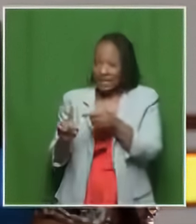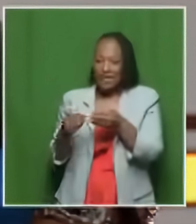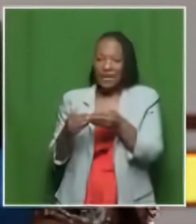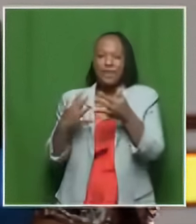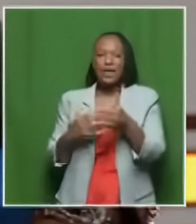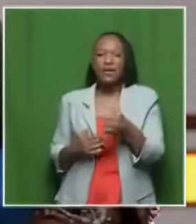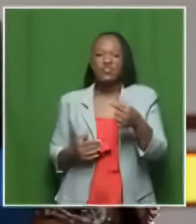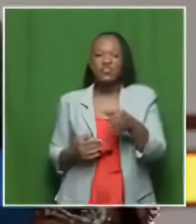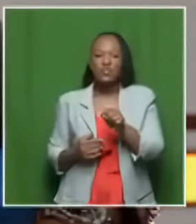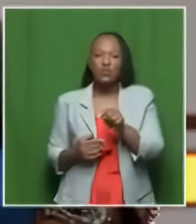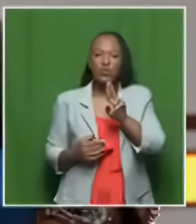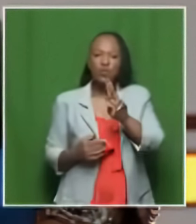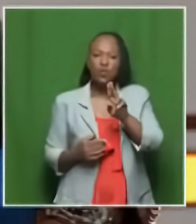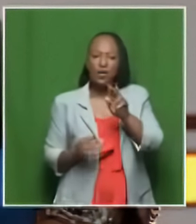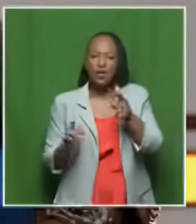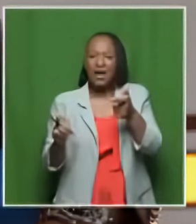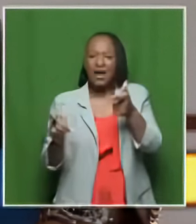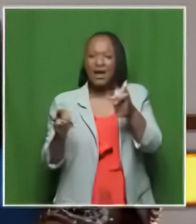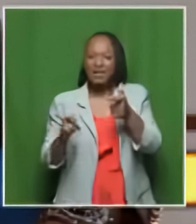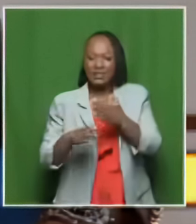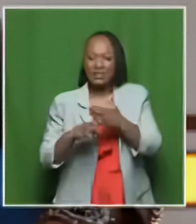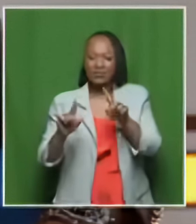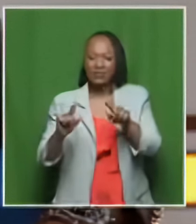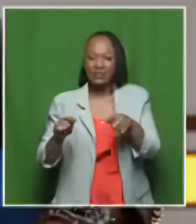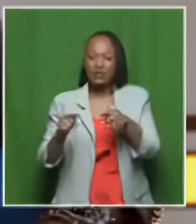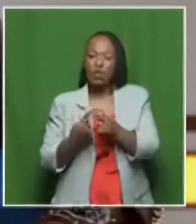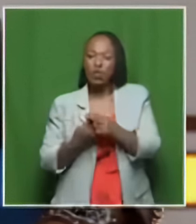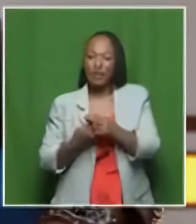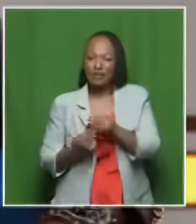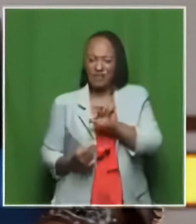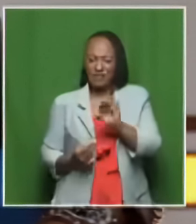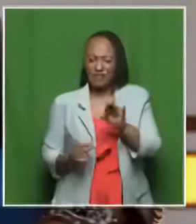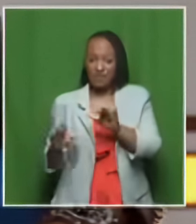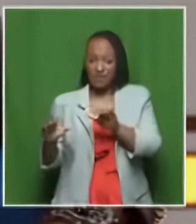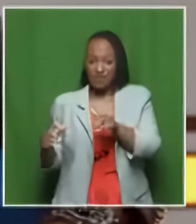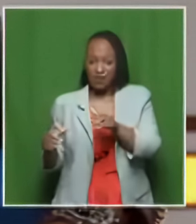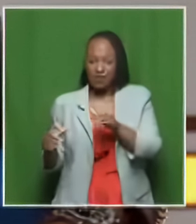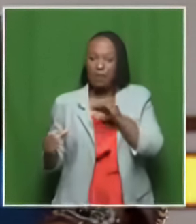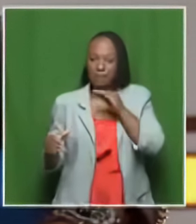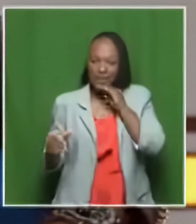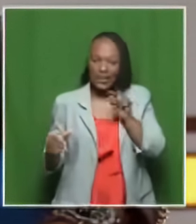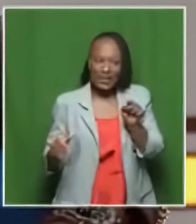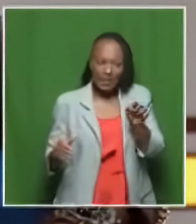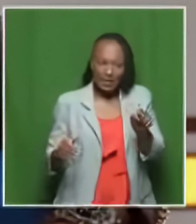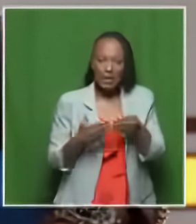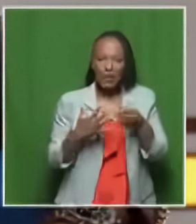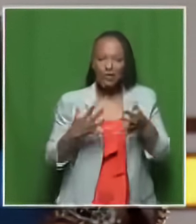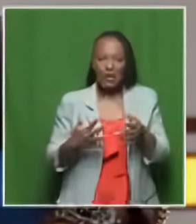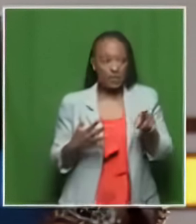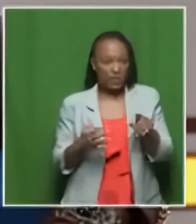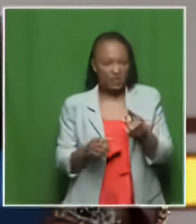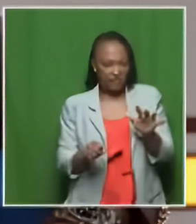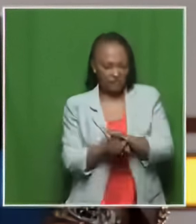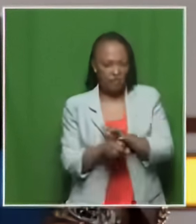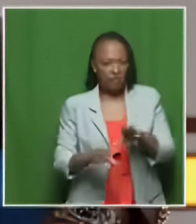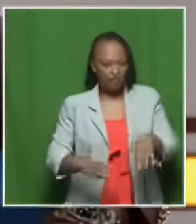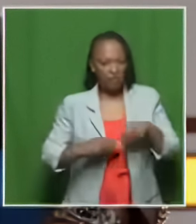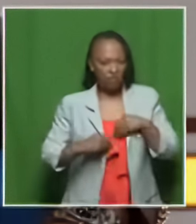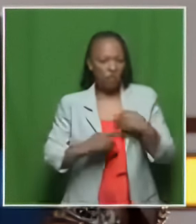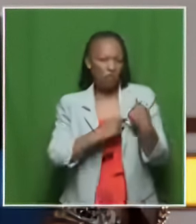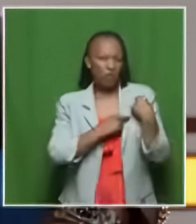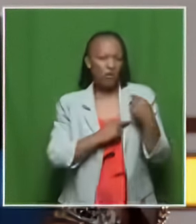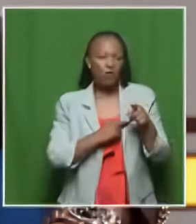GTU, Governance Task Unit of the EFF. And therefore, he would have to take a full responsibility